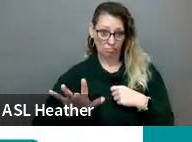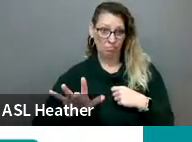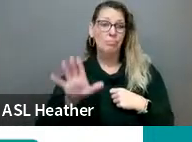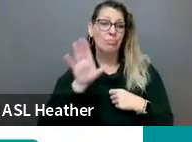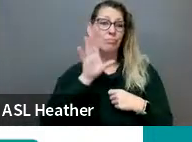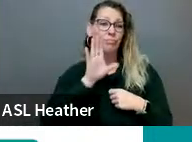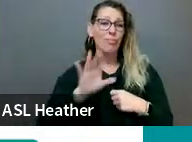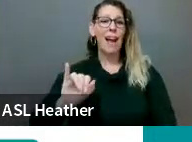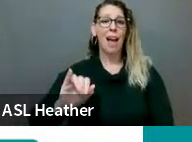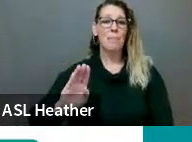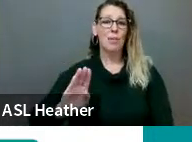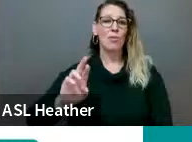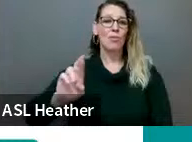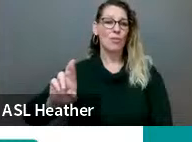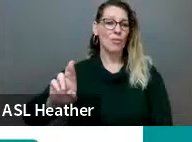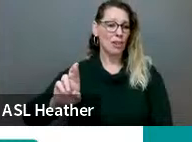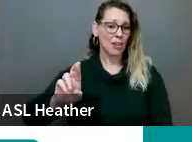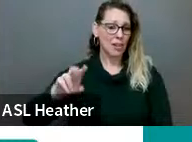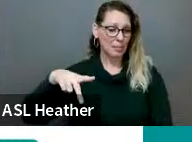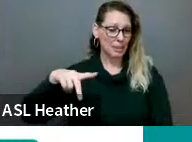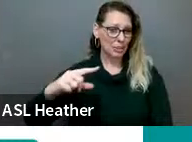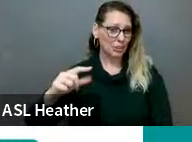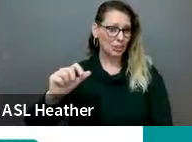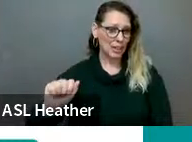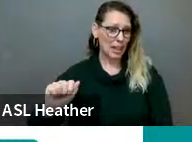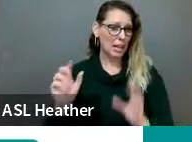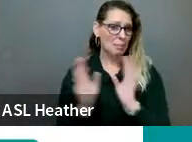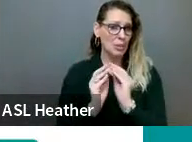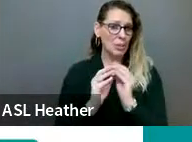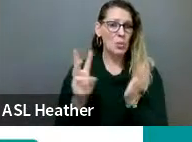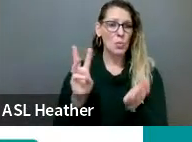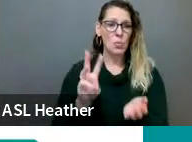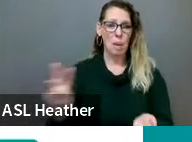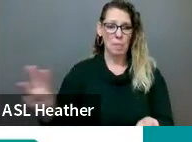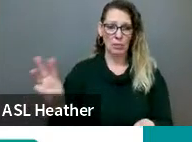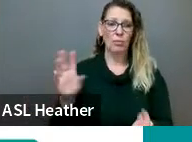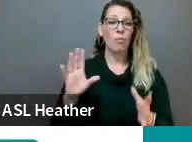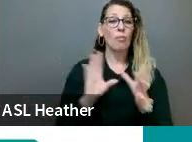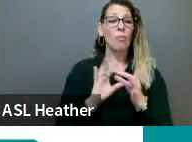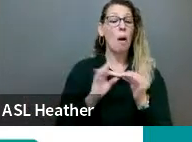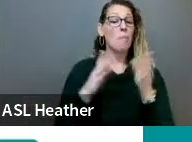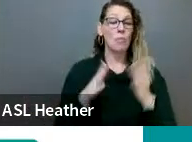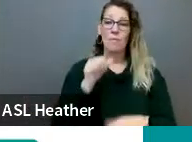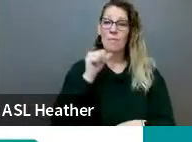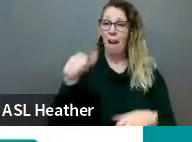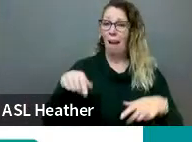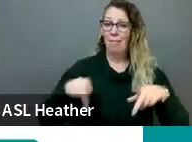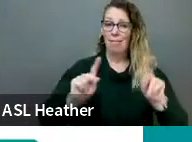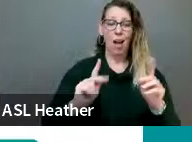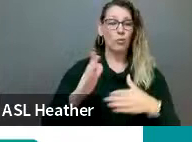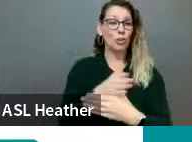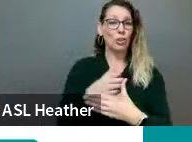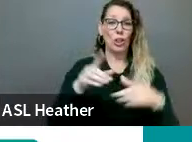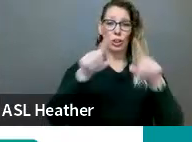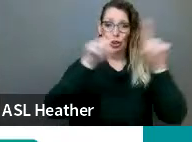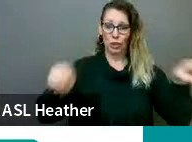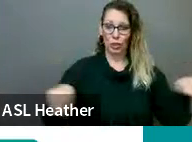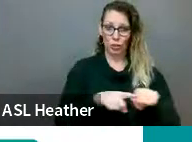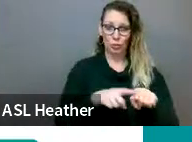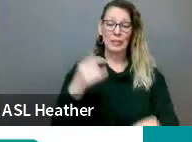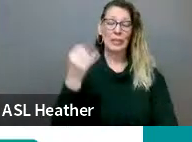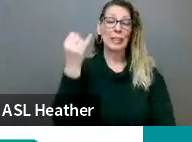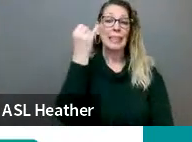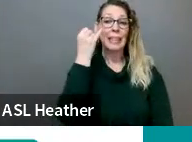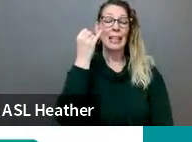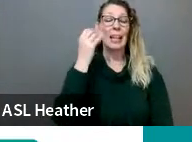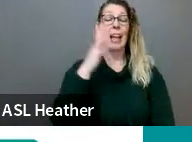or the IDR CBAG meeting webpage. Commenters will not be allowed to share their screens and will be removed from the room